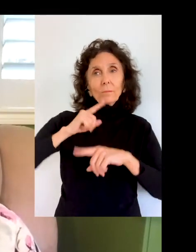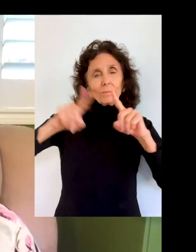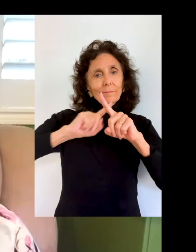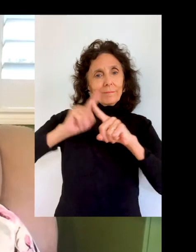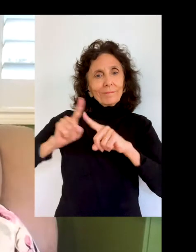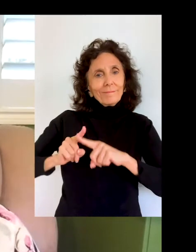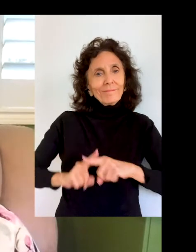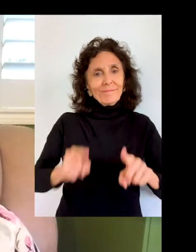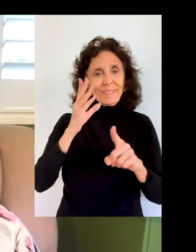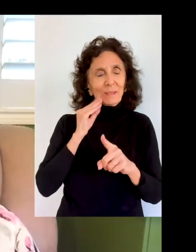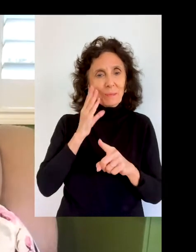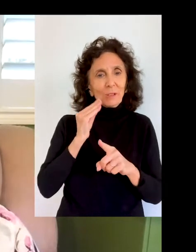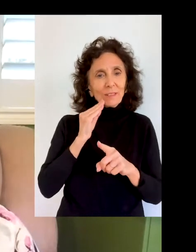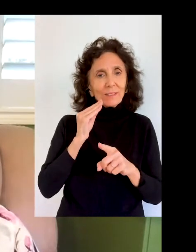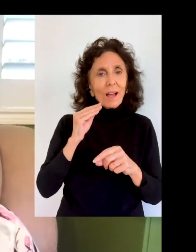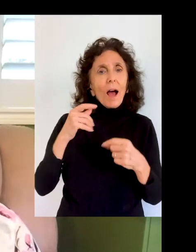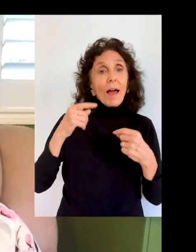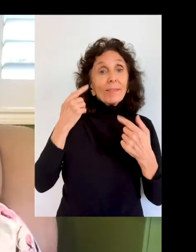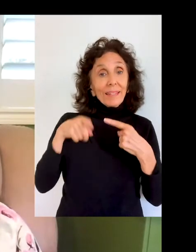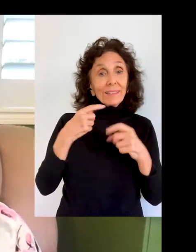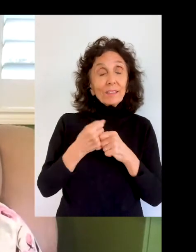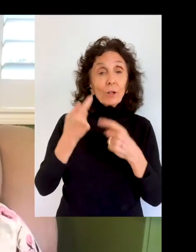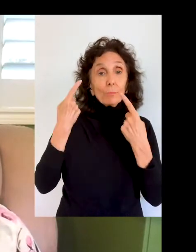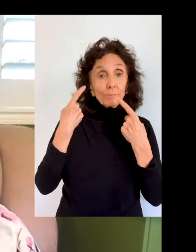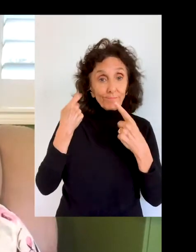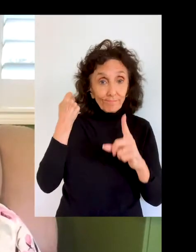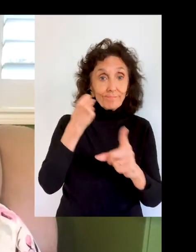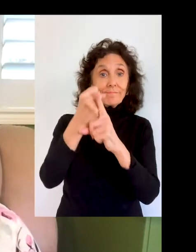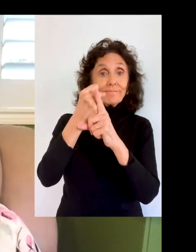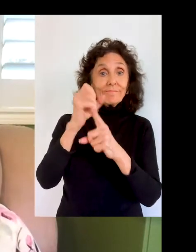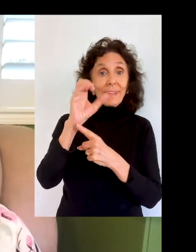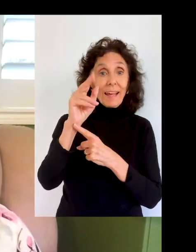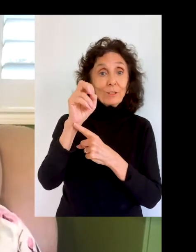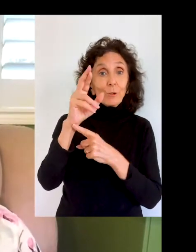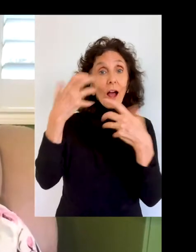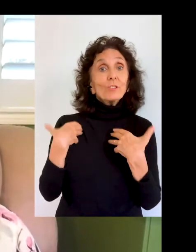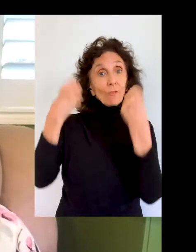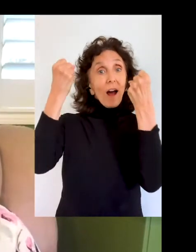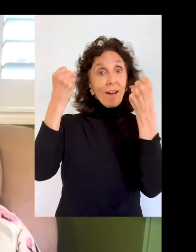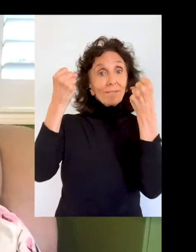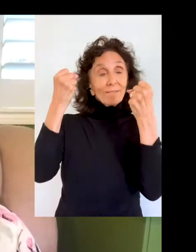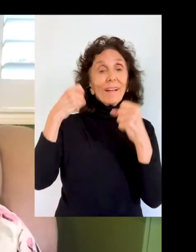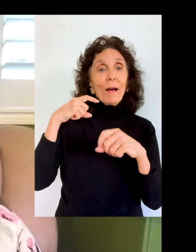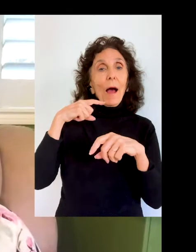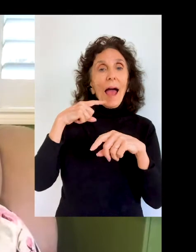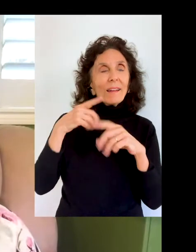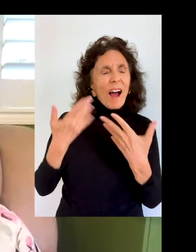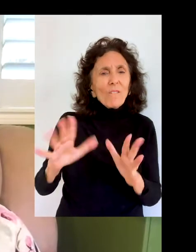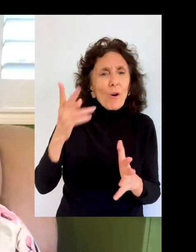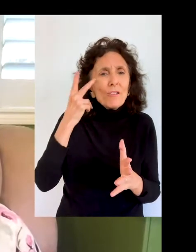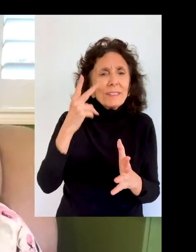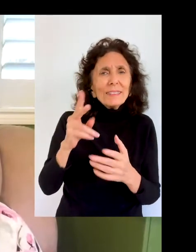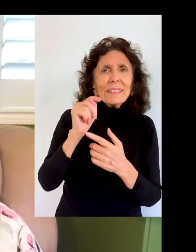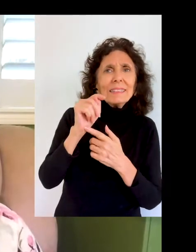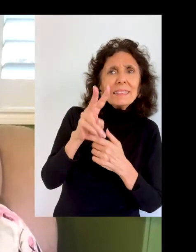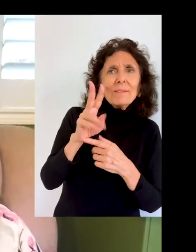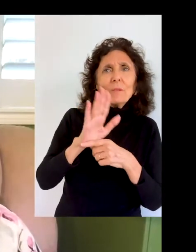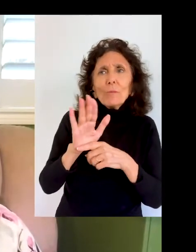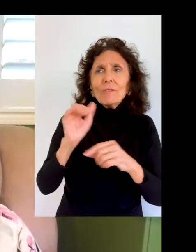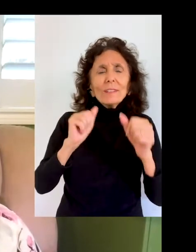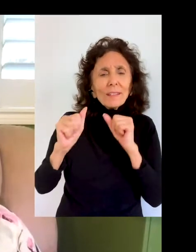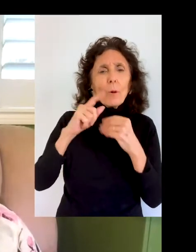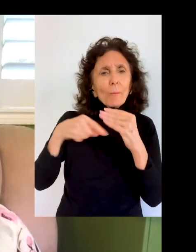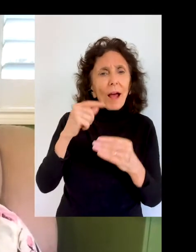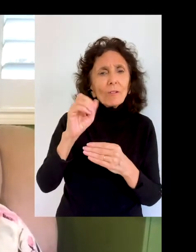cancer patients portrayed in media to no end. That's great and was very helpful for me when I was going through treatment to know that I wasn't alone. But patients